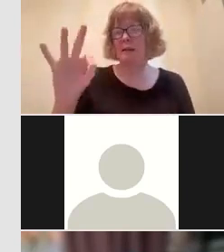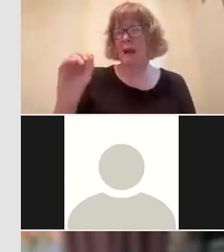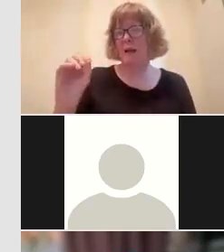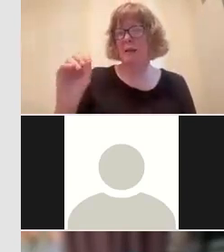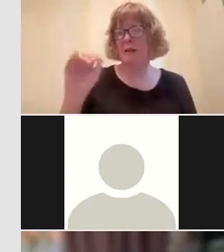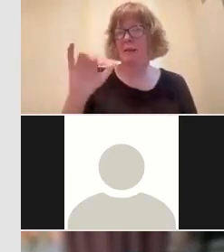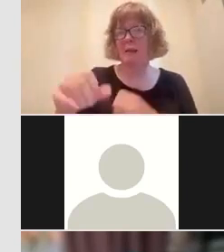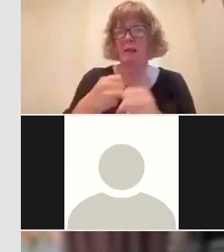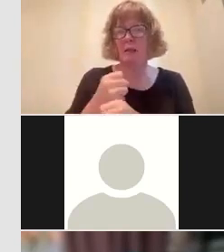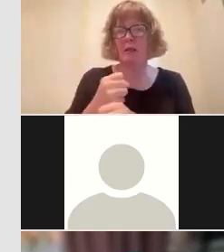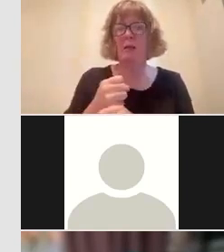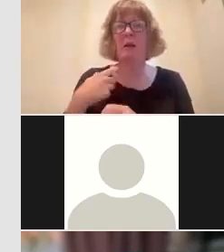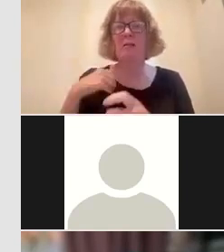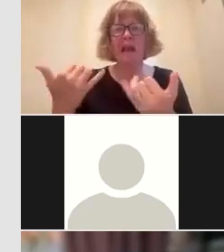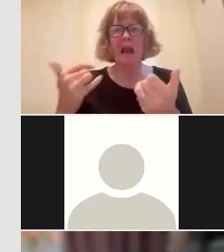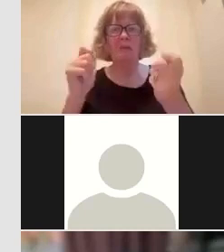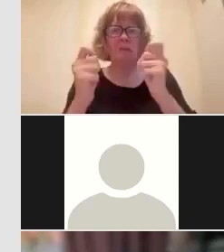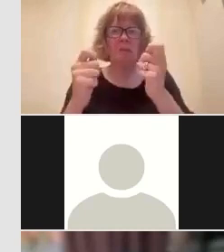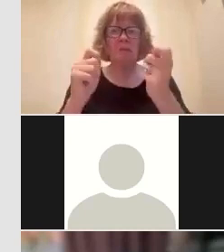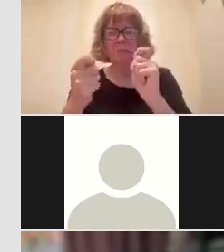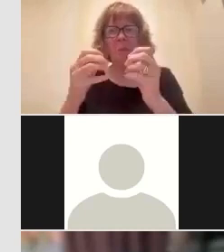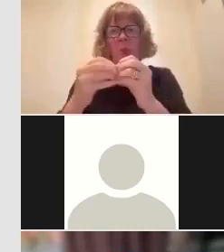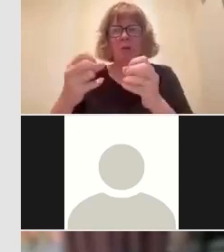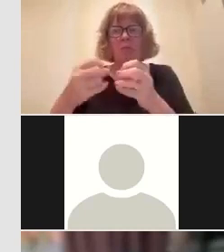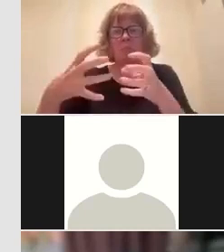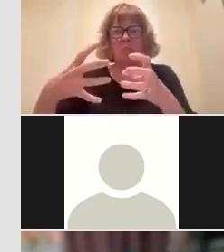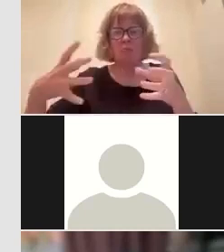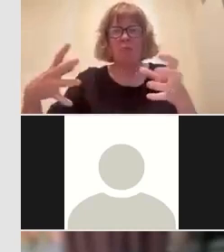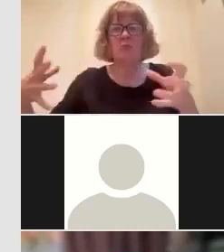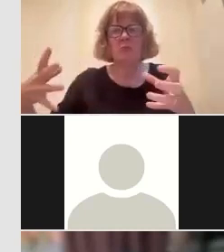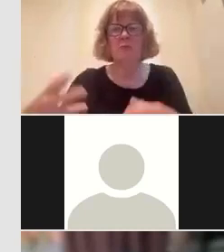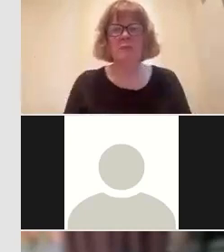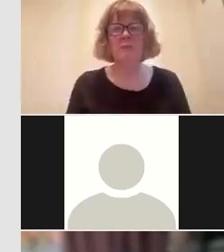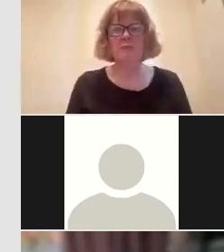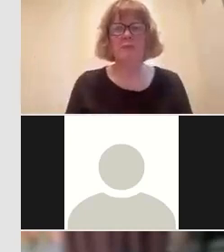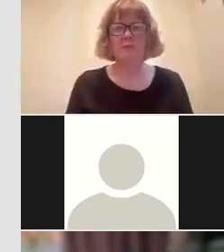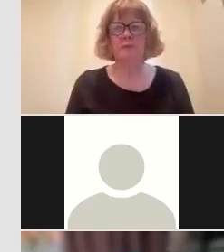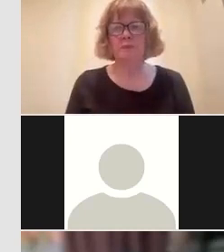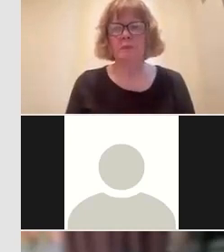been amended to expand its protections.